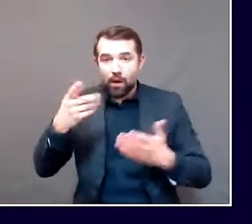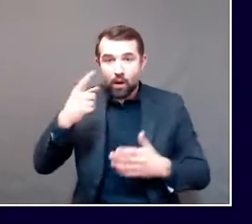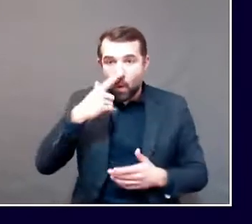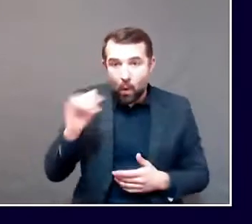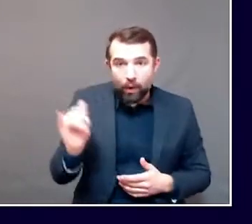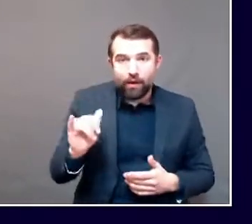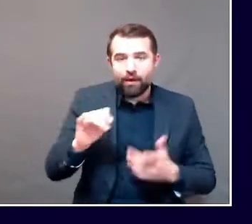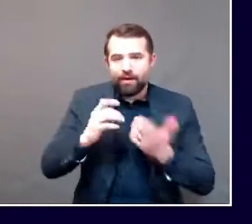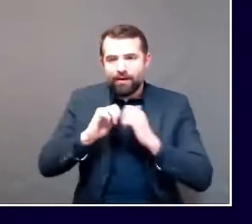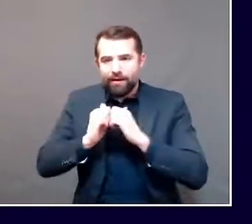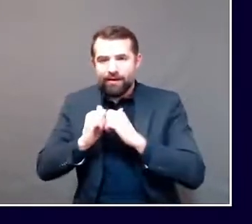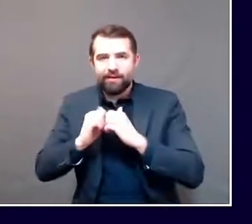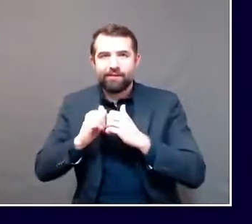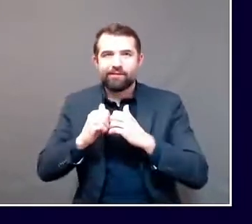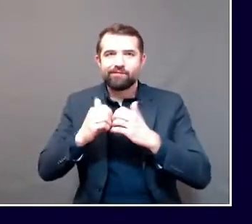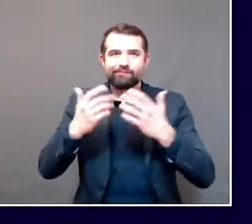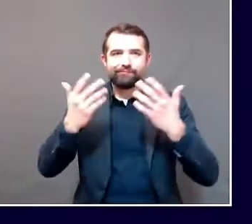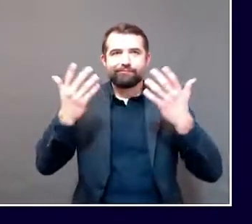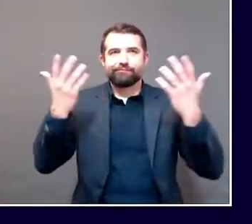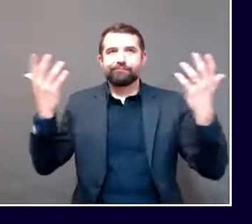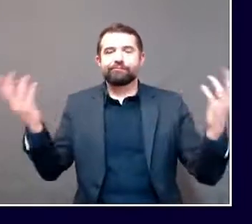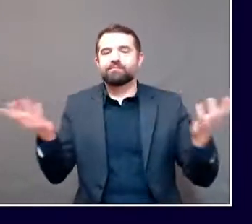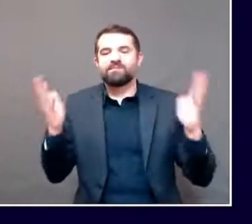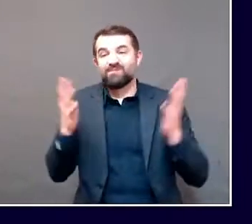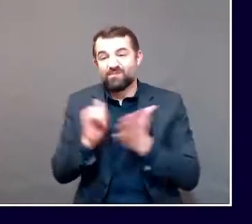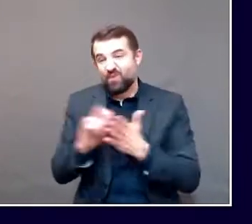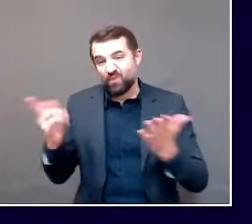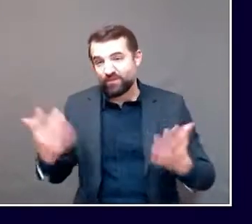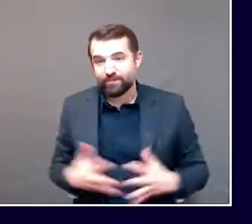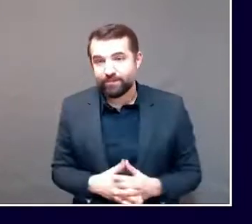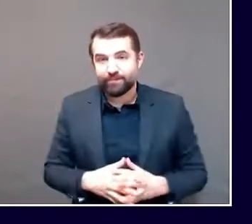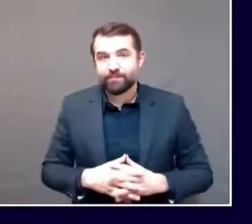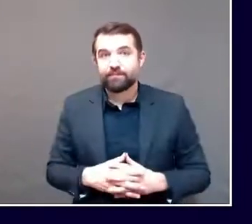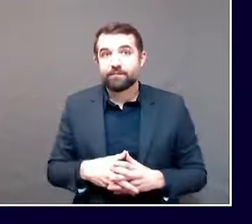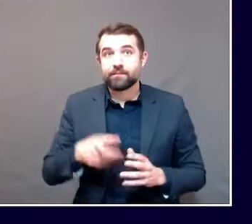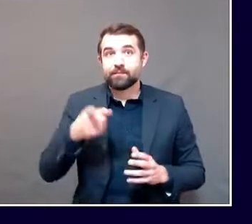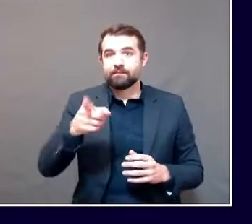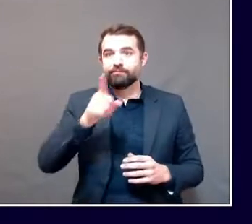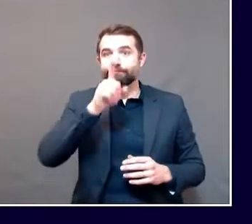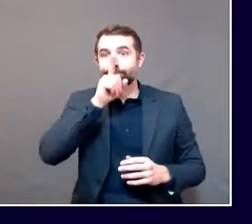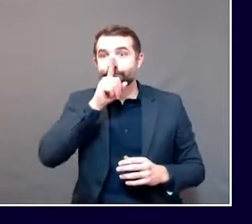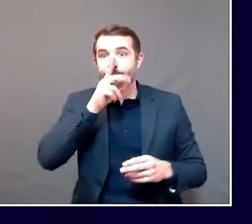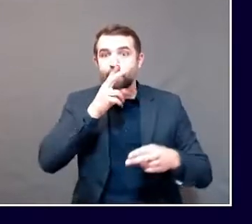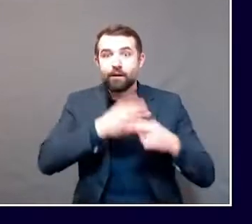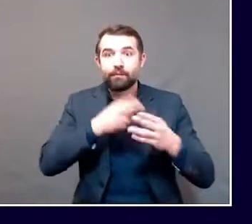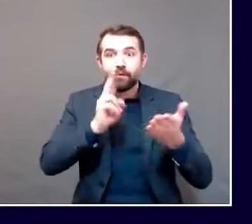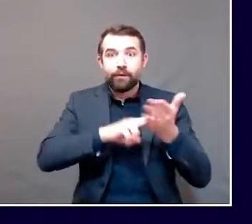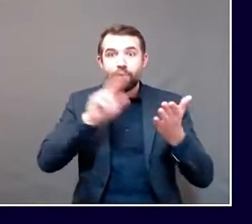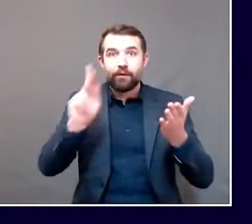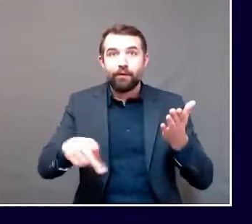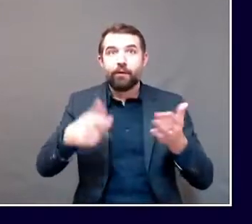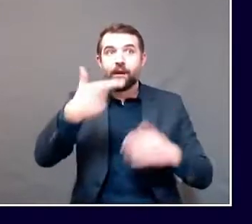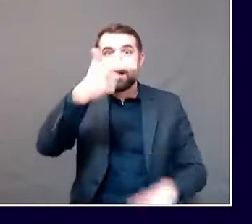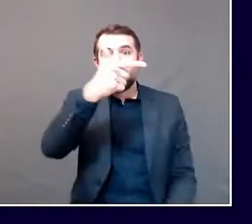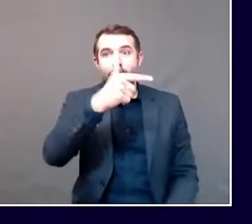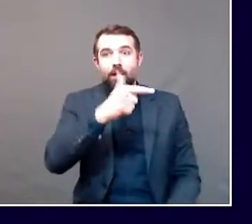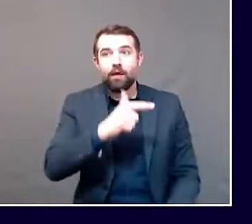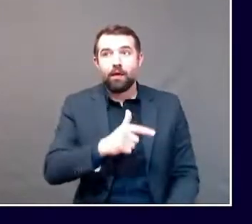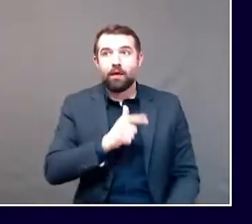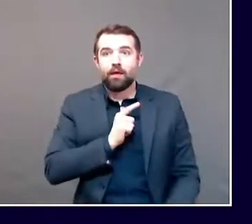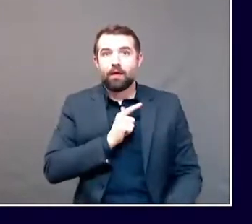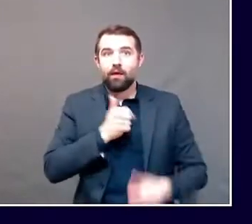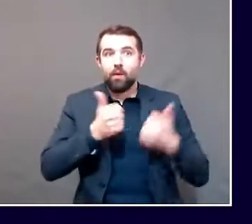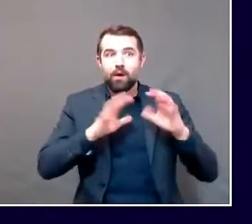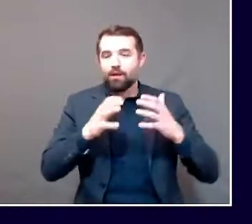is not going to be a place where you go to find your number and where you are in the line. It will be when we have achieved a number